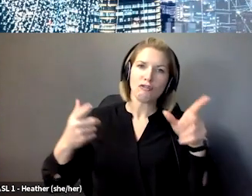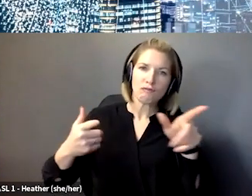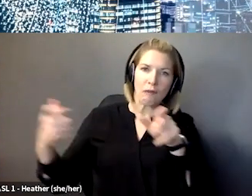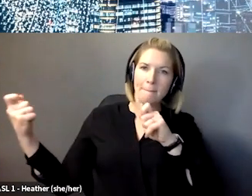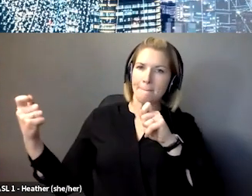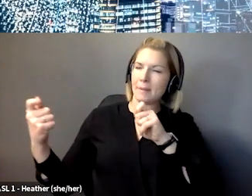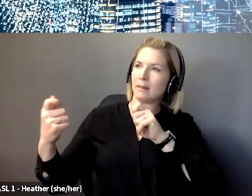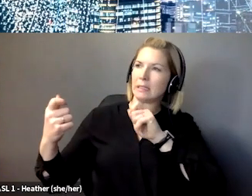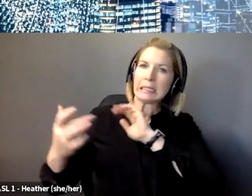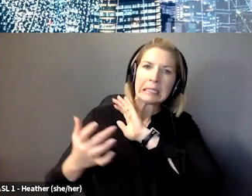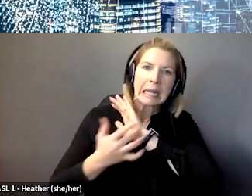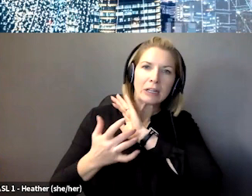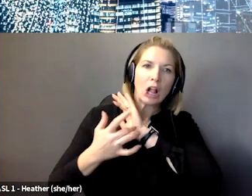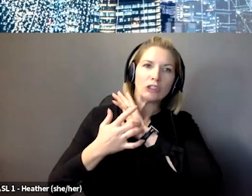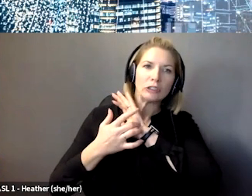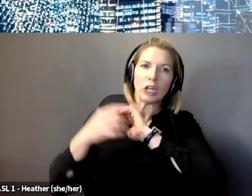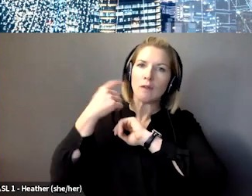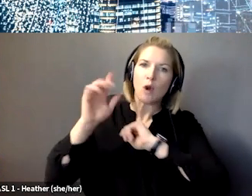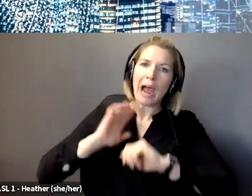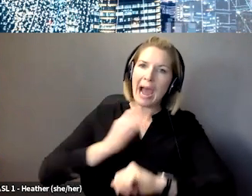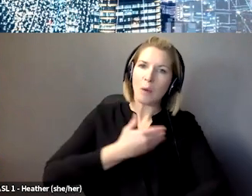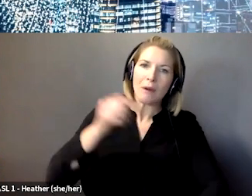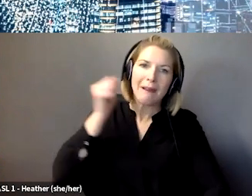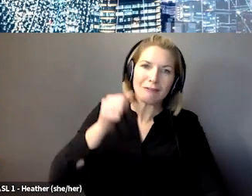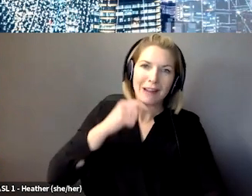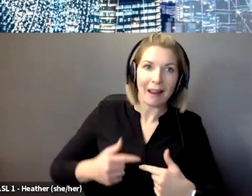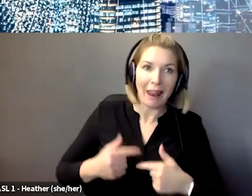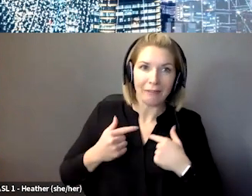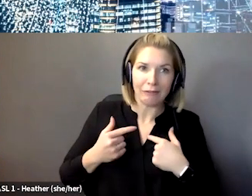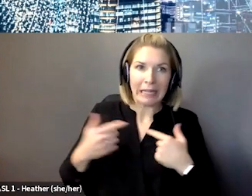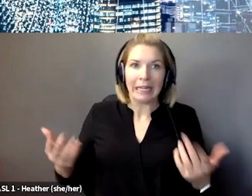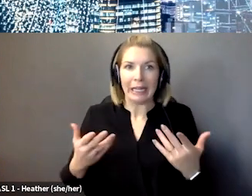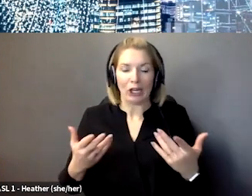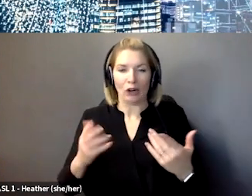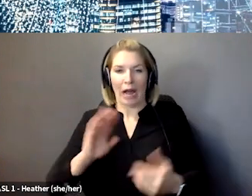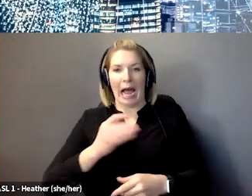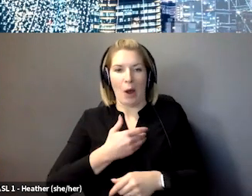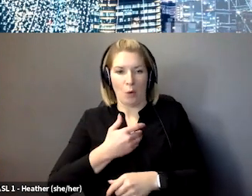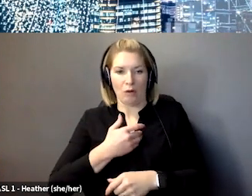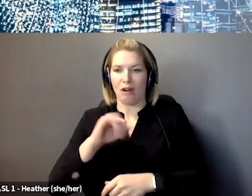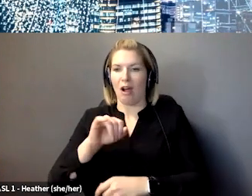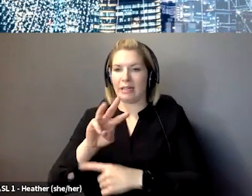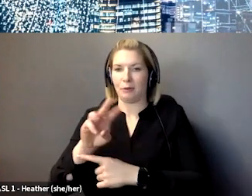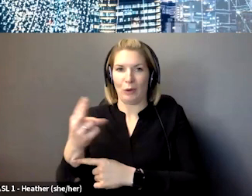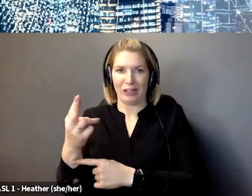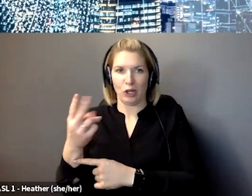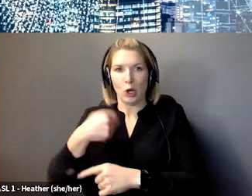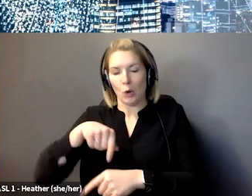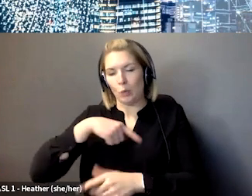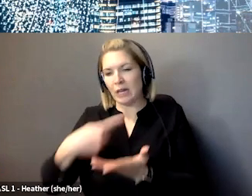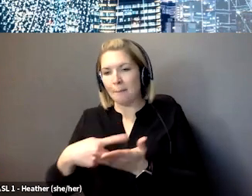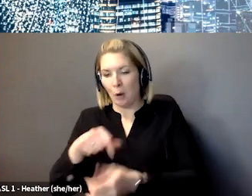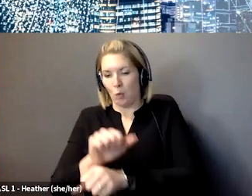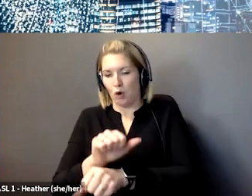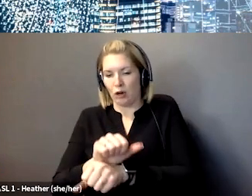diverse domains of our working life. When we at the Institute for Work and Health talk about the future of work, we're not just talking about technological